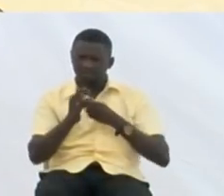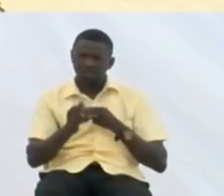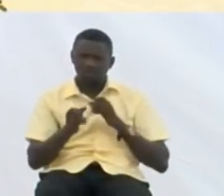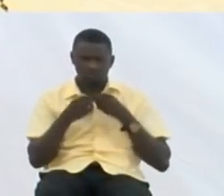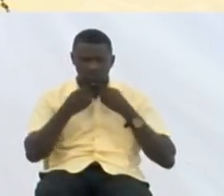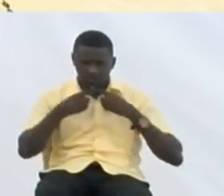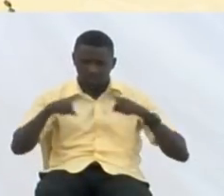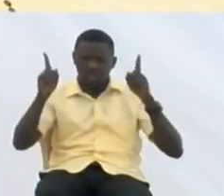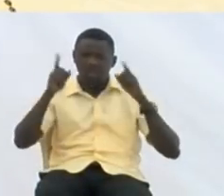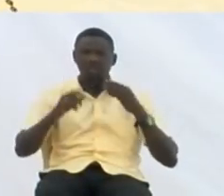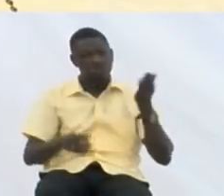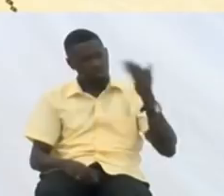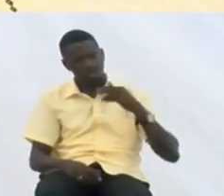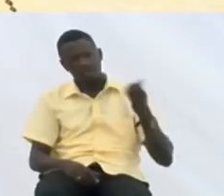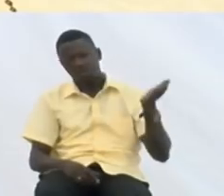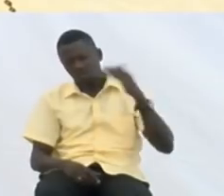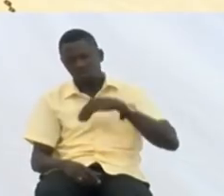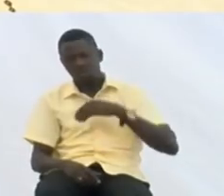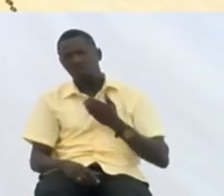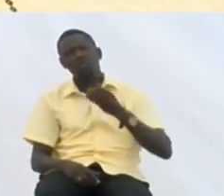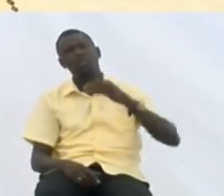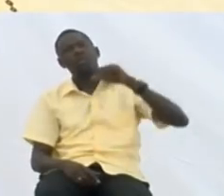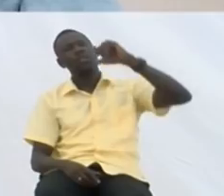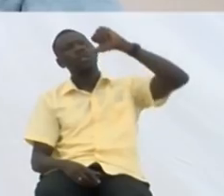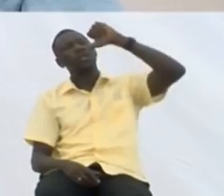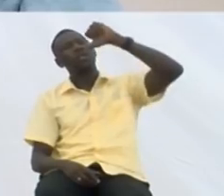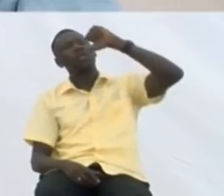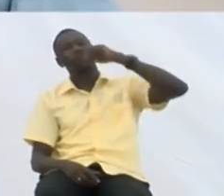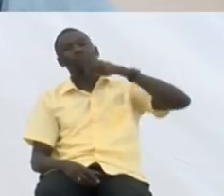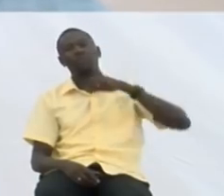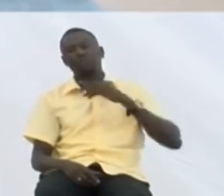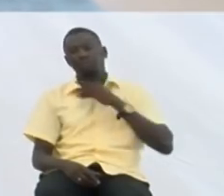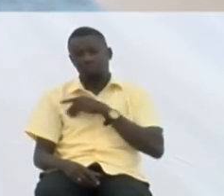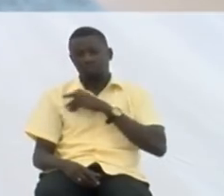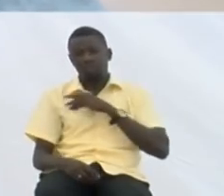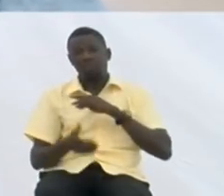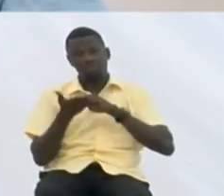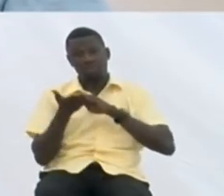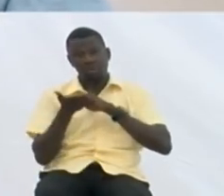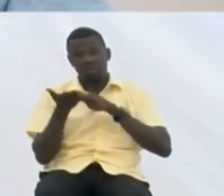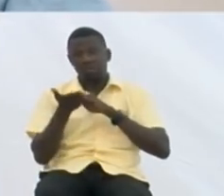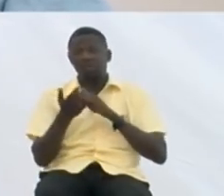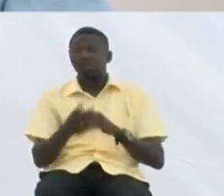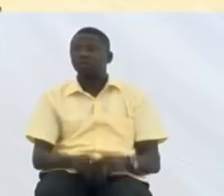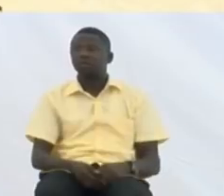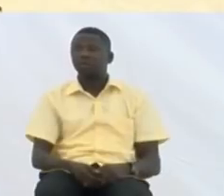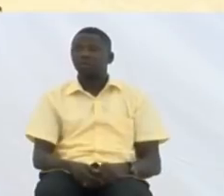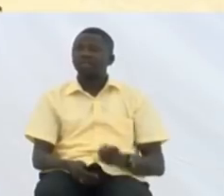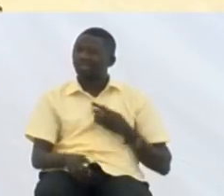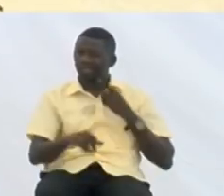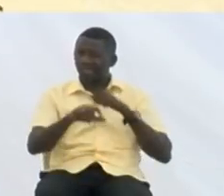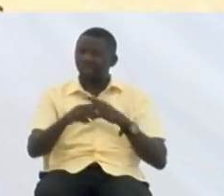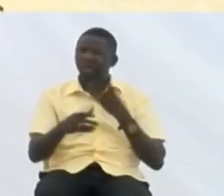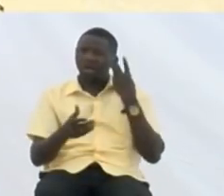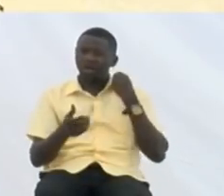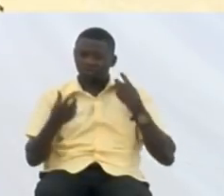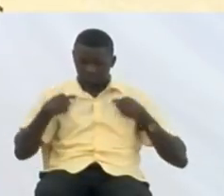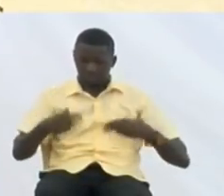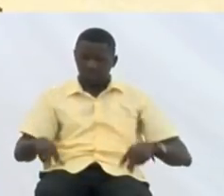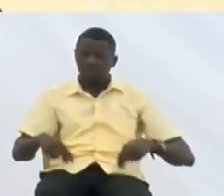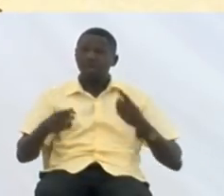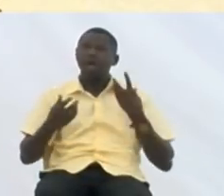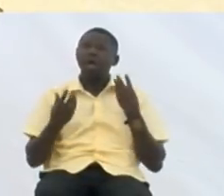say, come, you are going to drink medicine. At this stage, how were you dressed? Akojalning otembo mumfeto fata fason nulebe